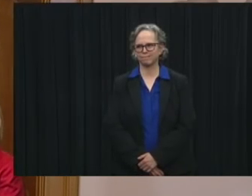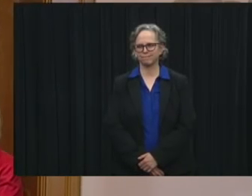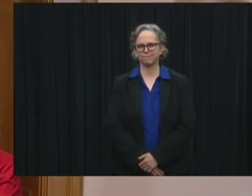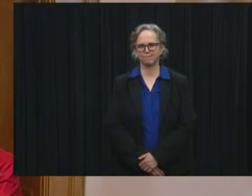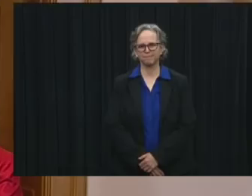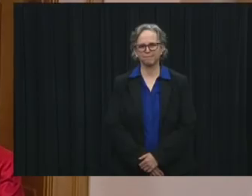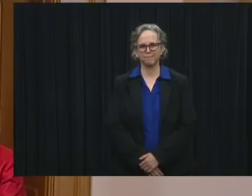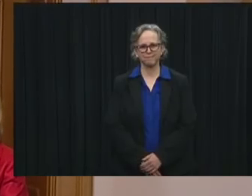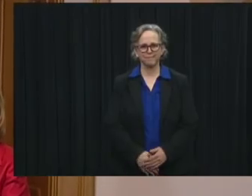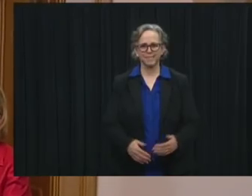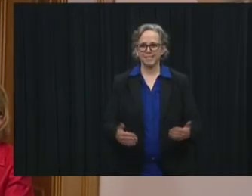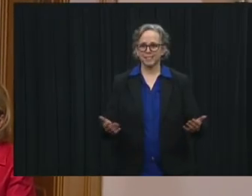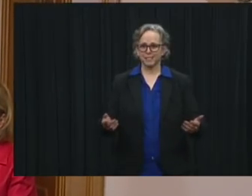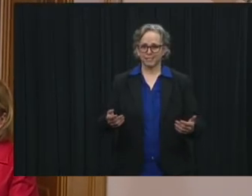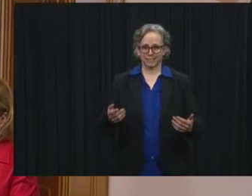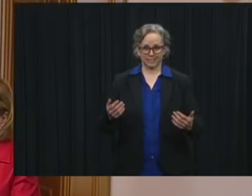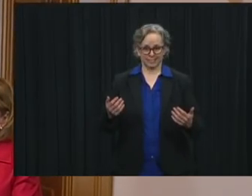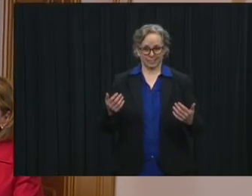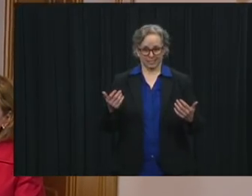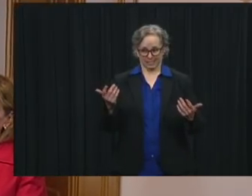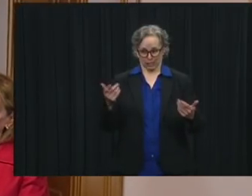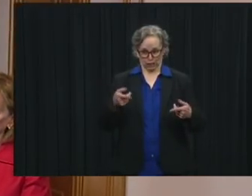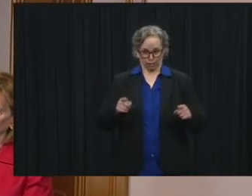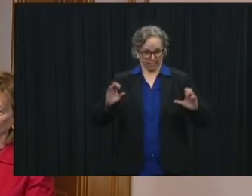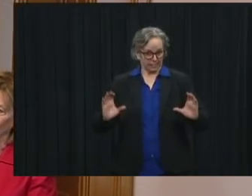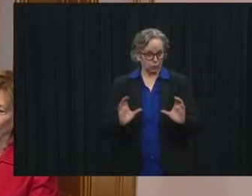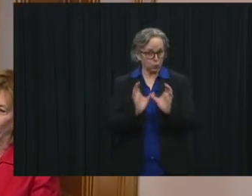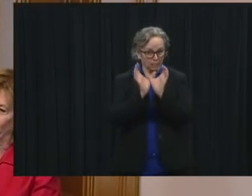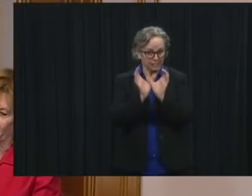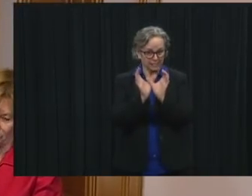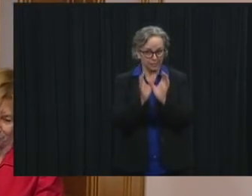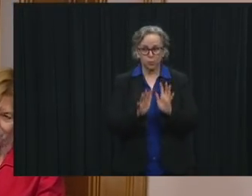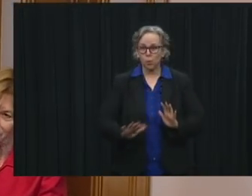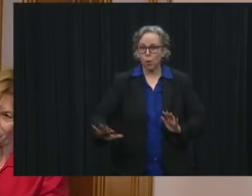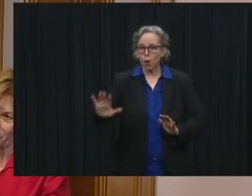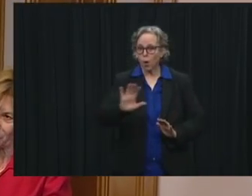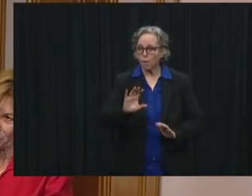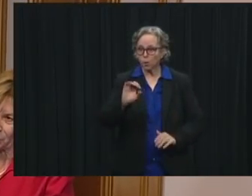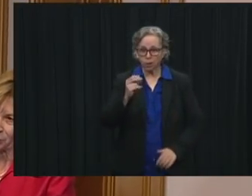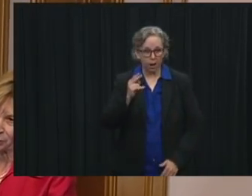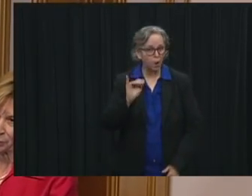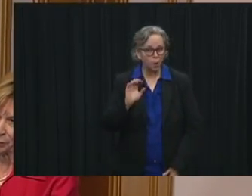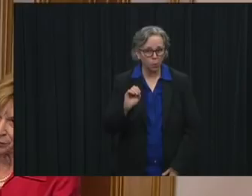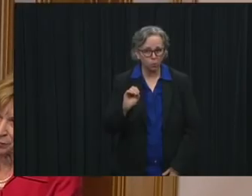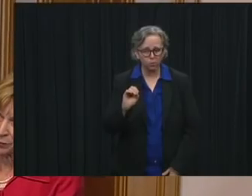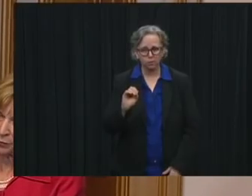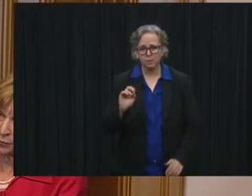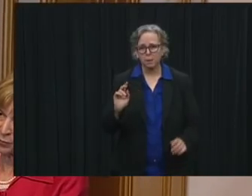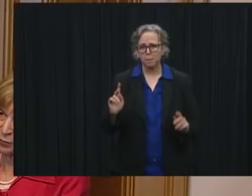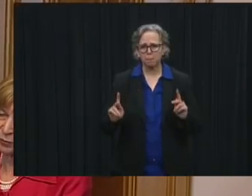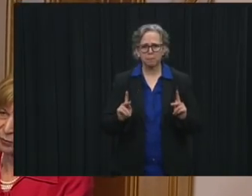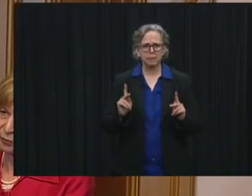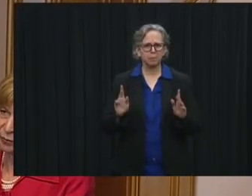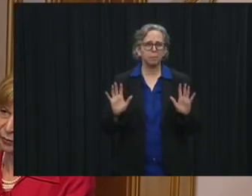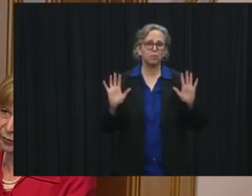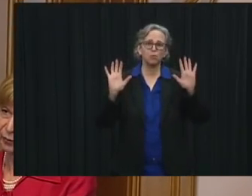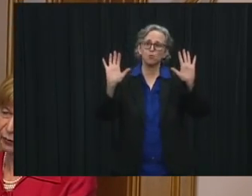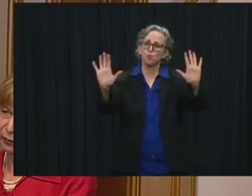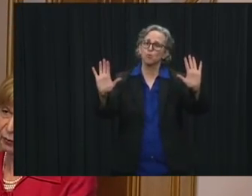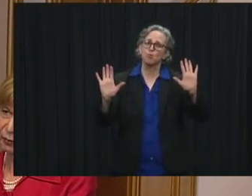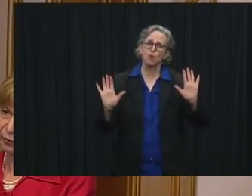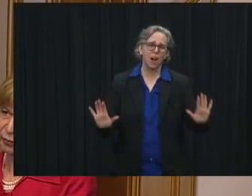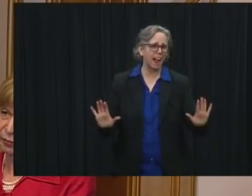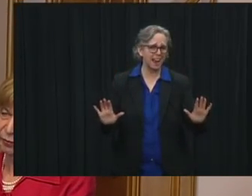During this crisis across the state of Ohio, people are doing some amazing things. And I've asked Fran to share some of